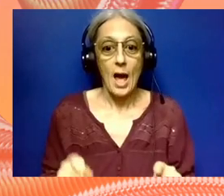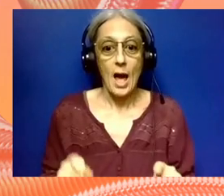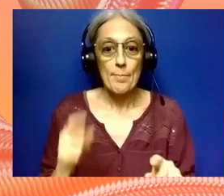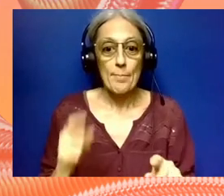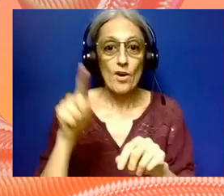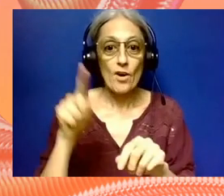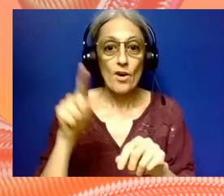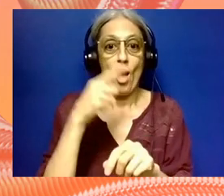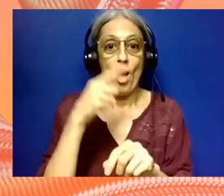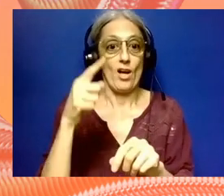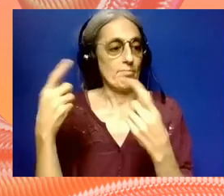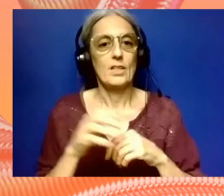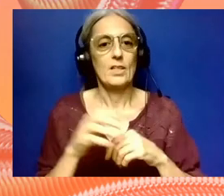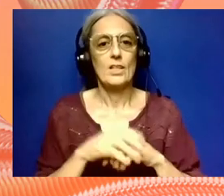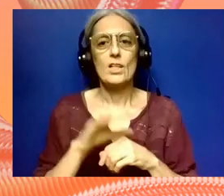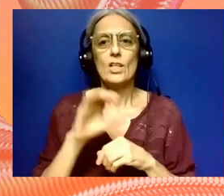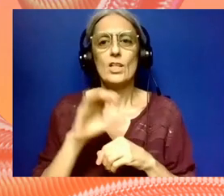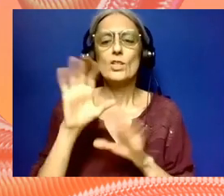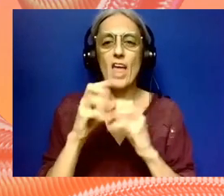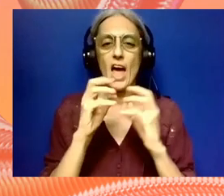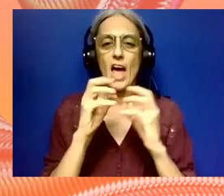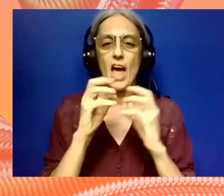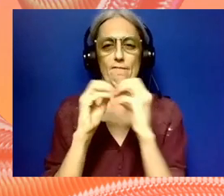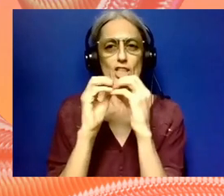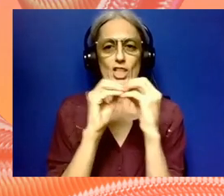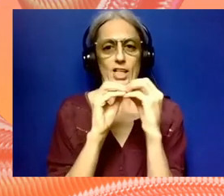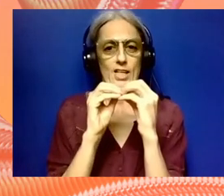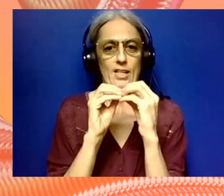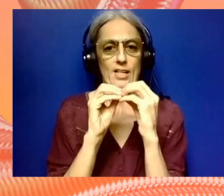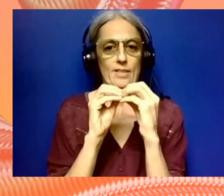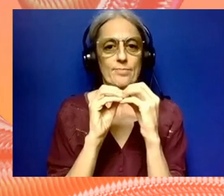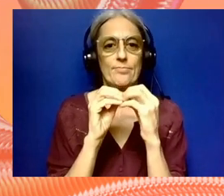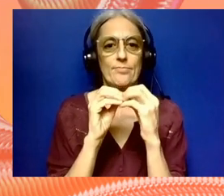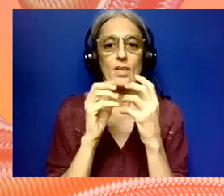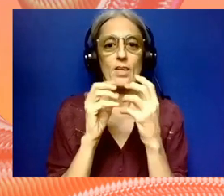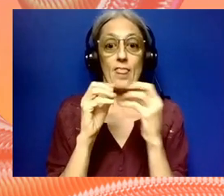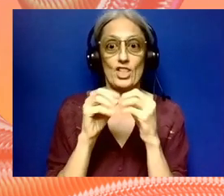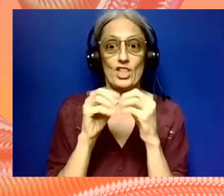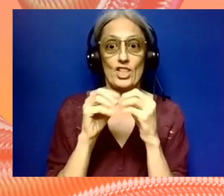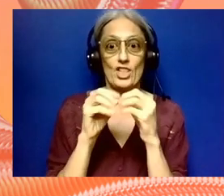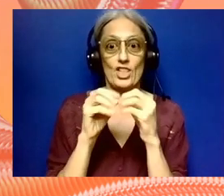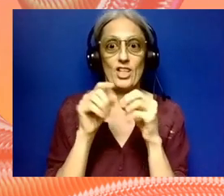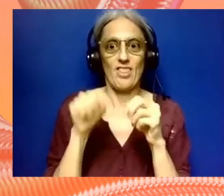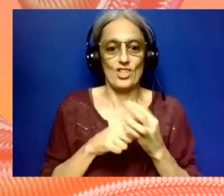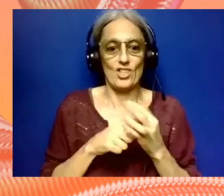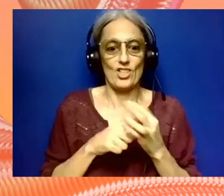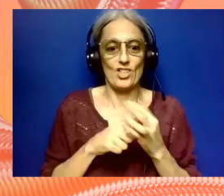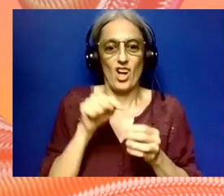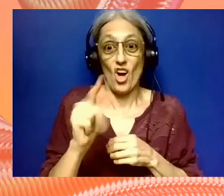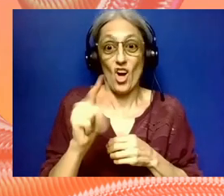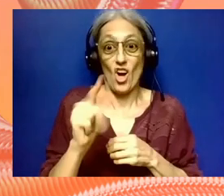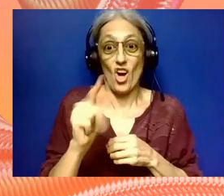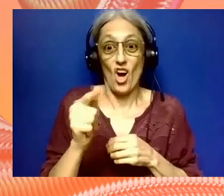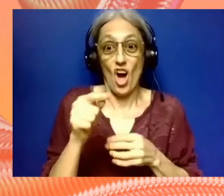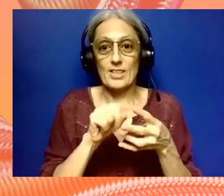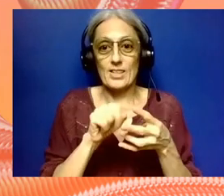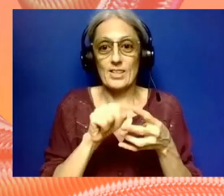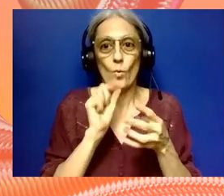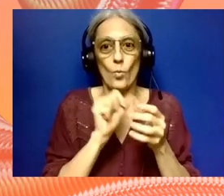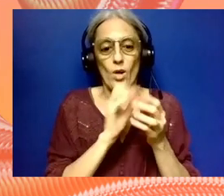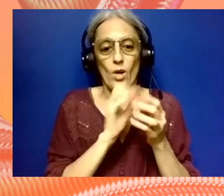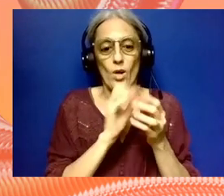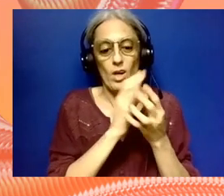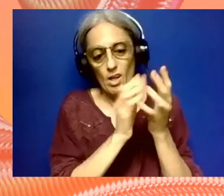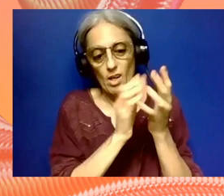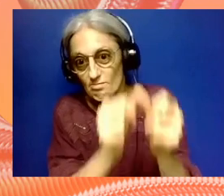So the friction that starts in August lasts all of September and into